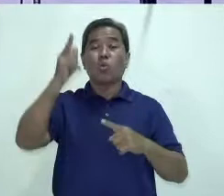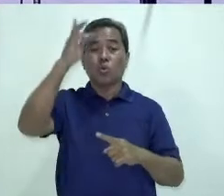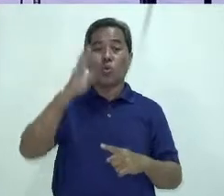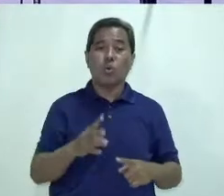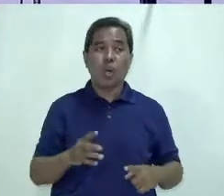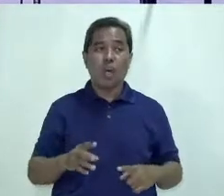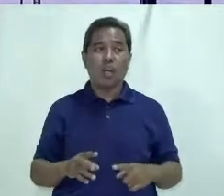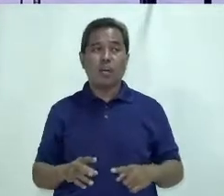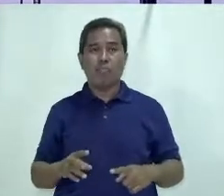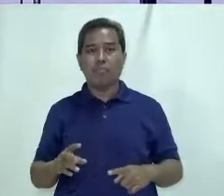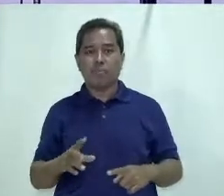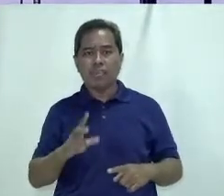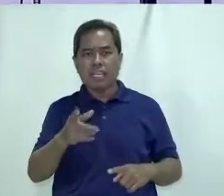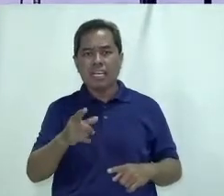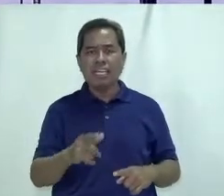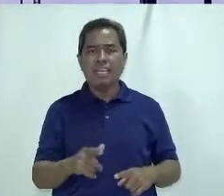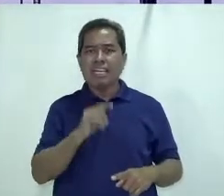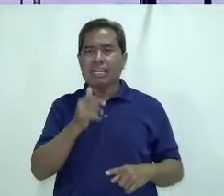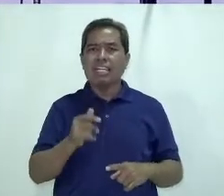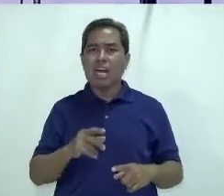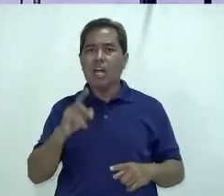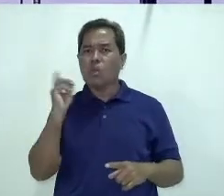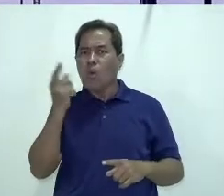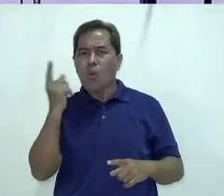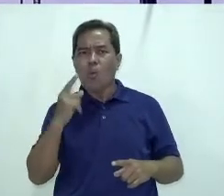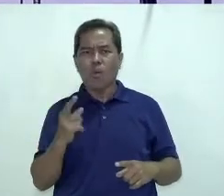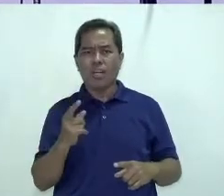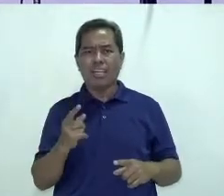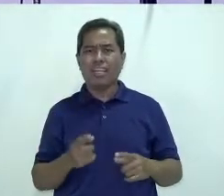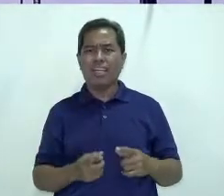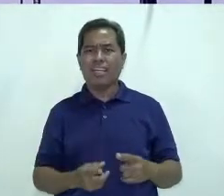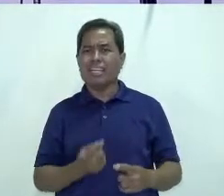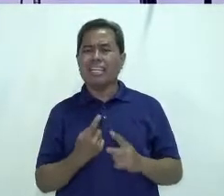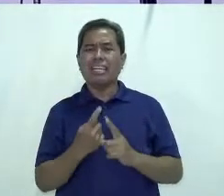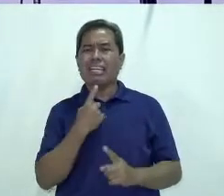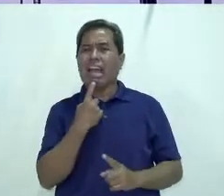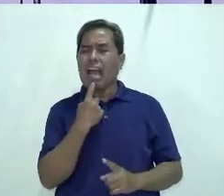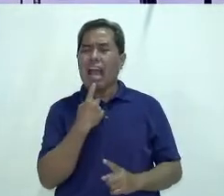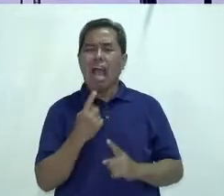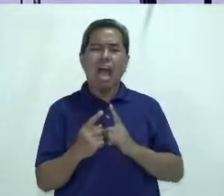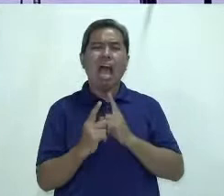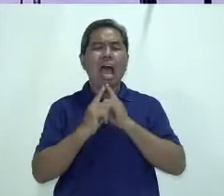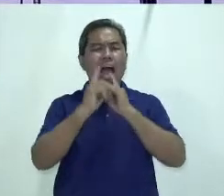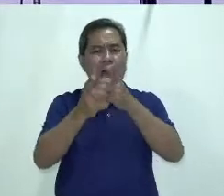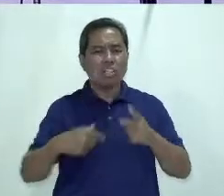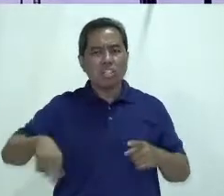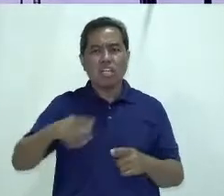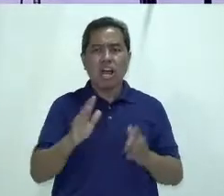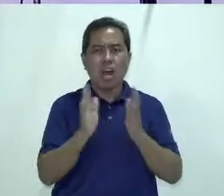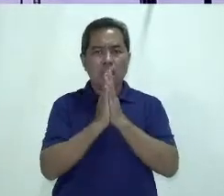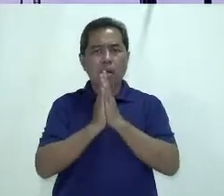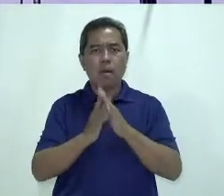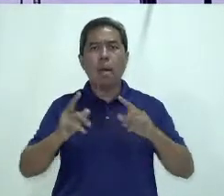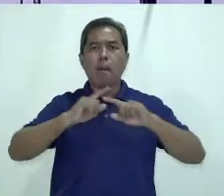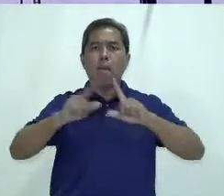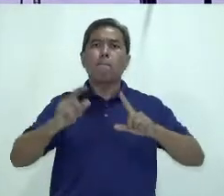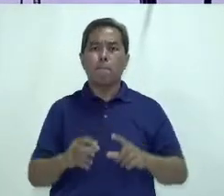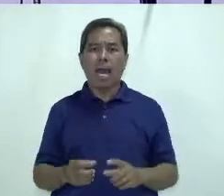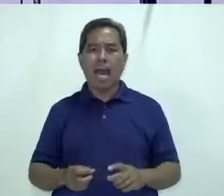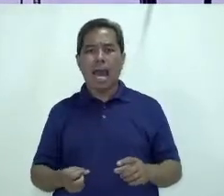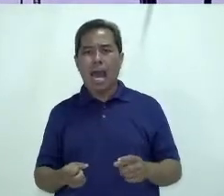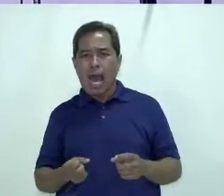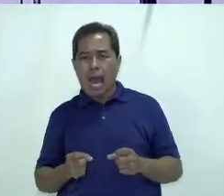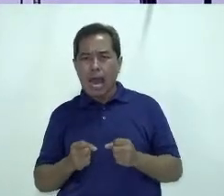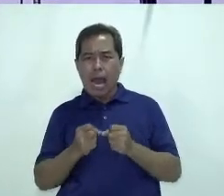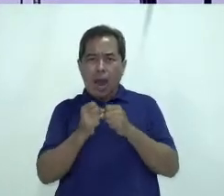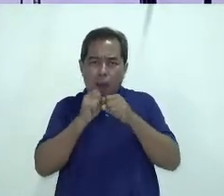He multiplies that blessing to others. He touches us. He transforms us. He blesses